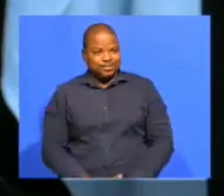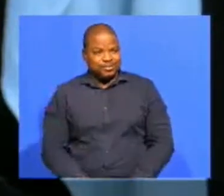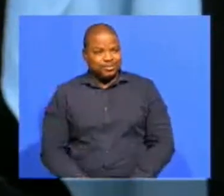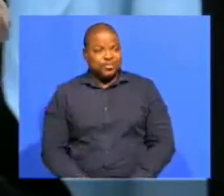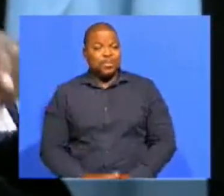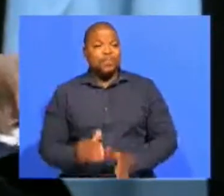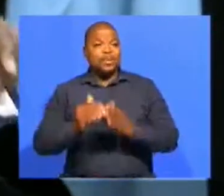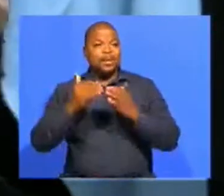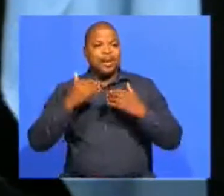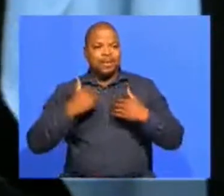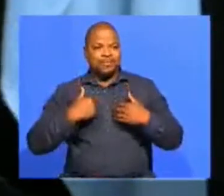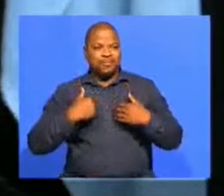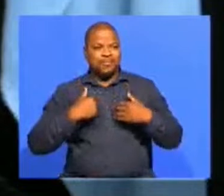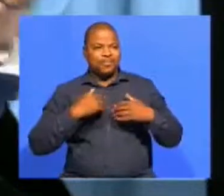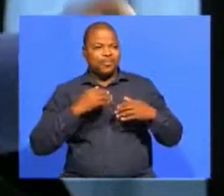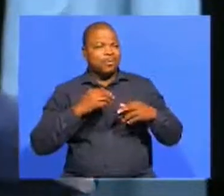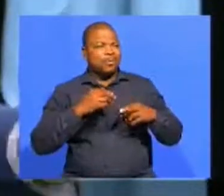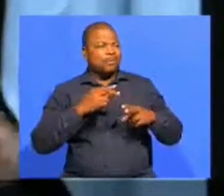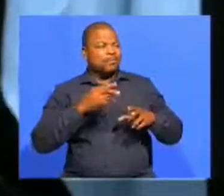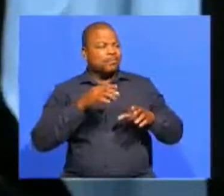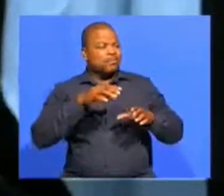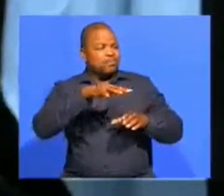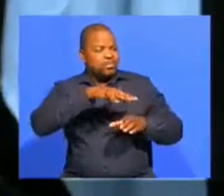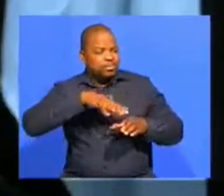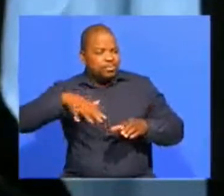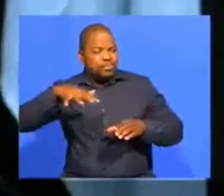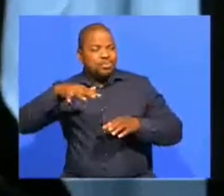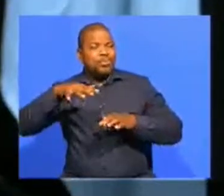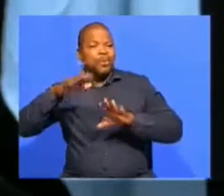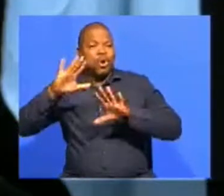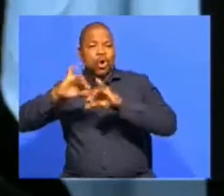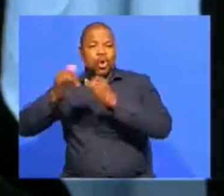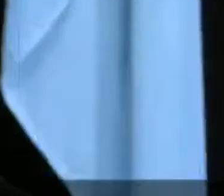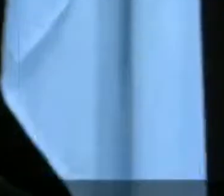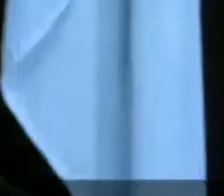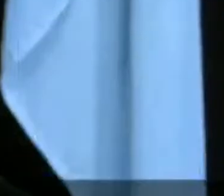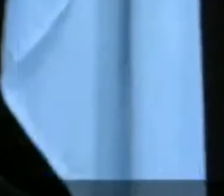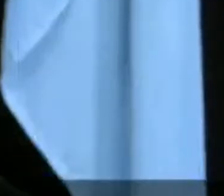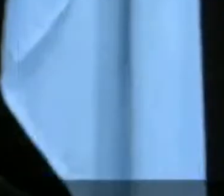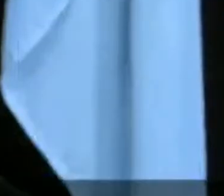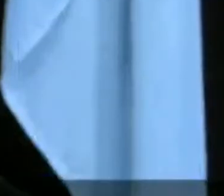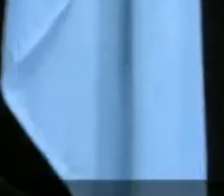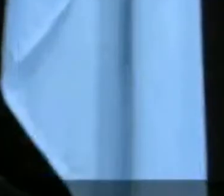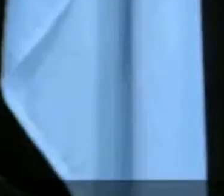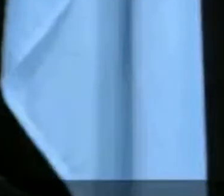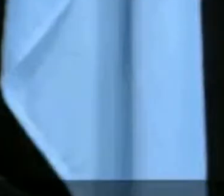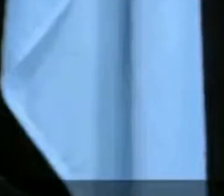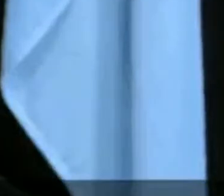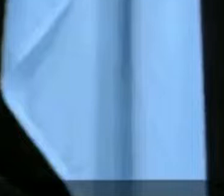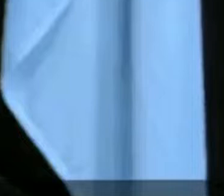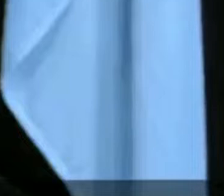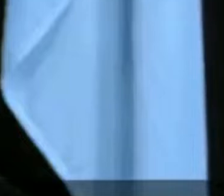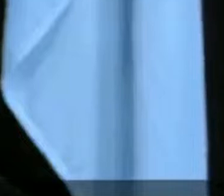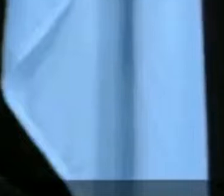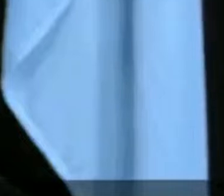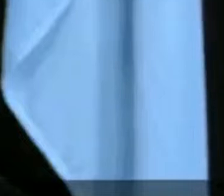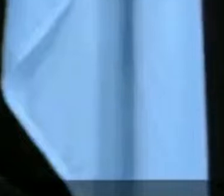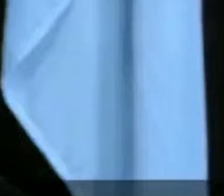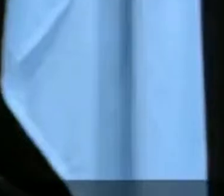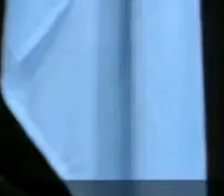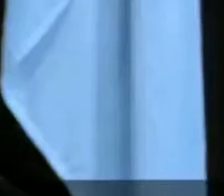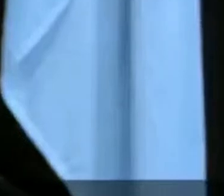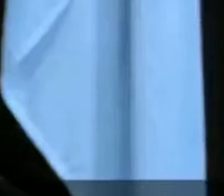we have rural communities or settlements in these family islands. We don't have any banks in these family